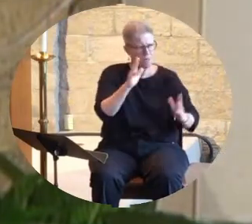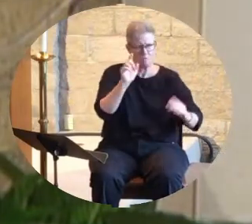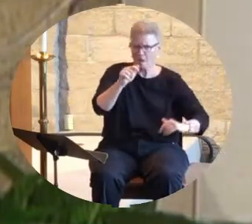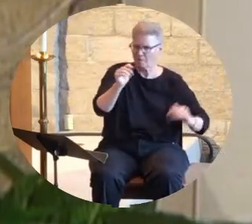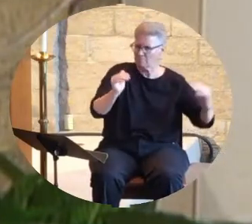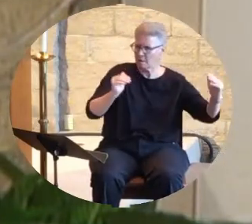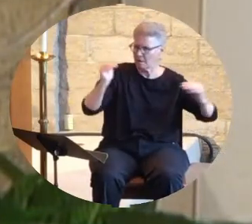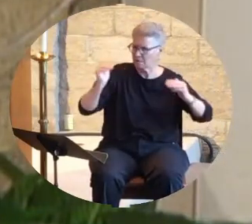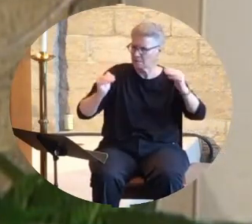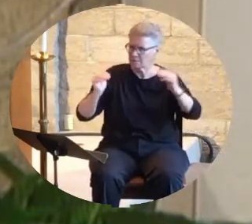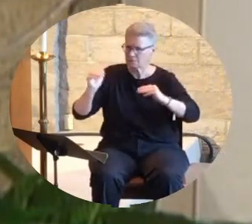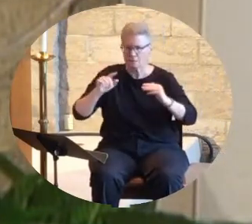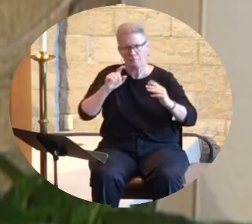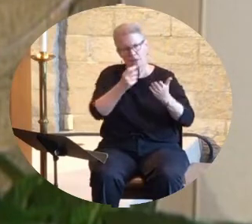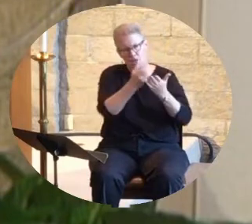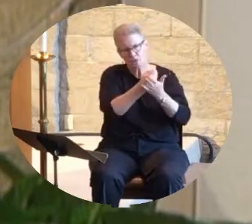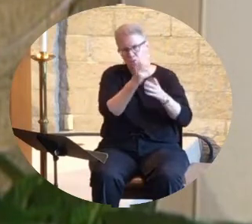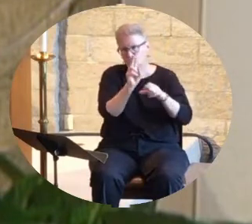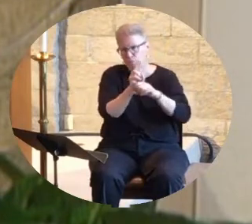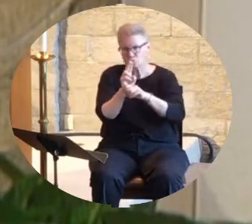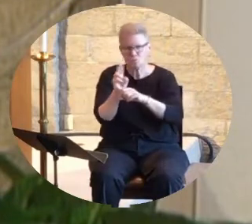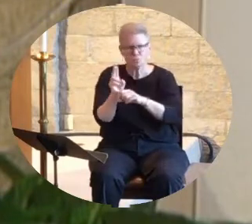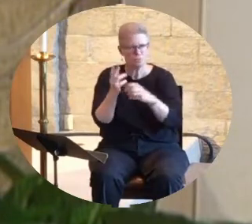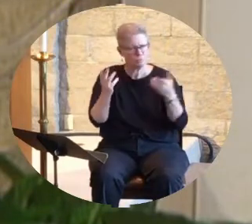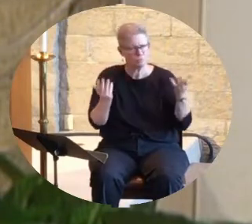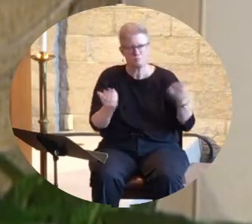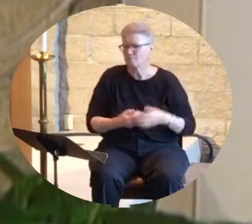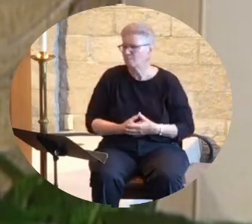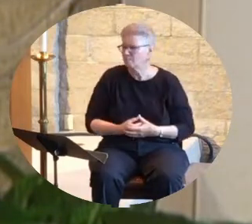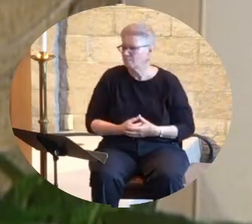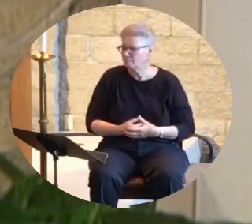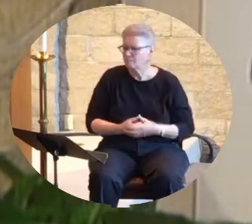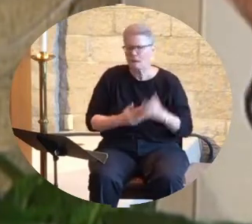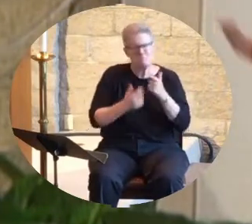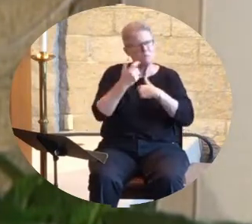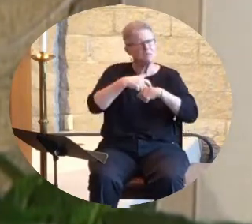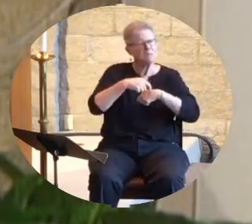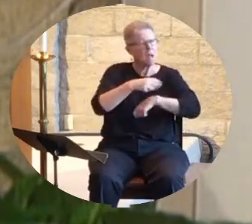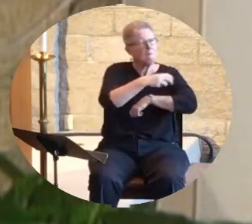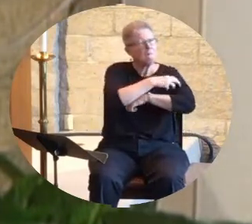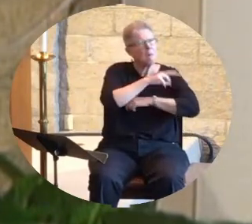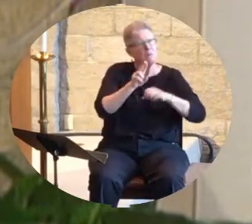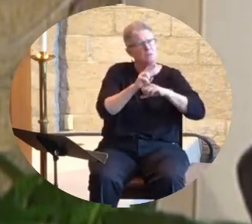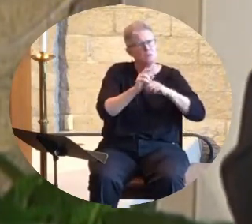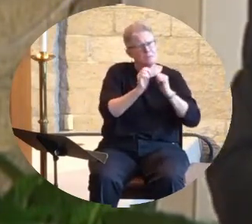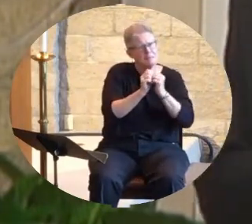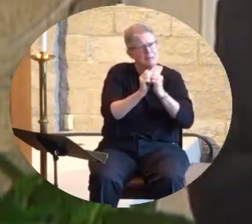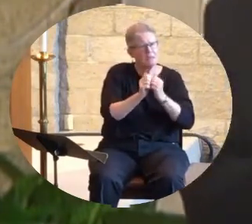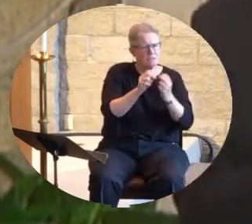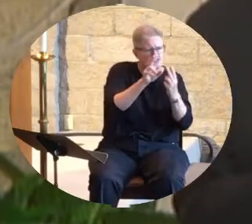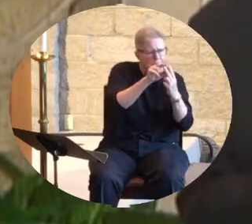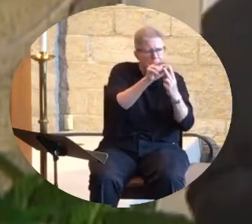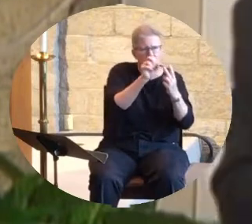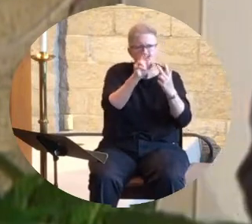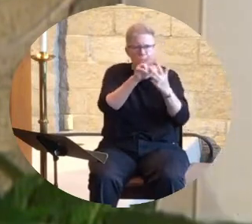be used, most of the time in pairs or even more. And he says, you